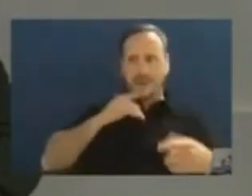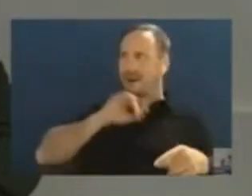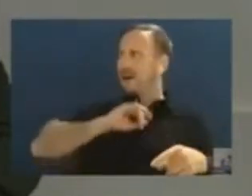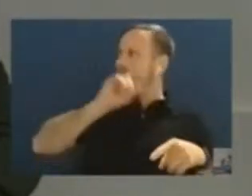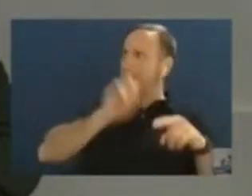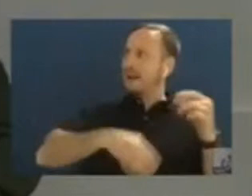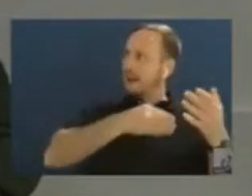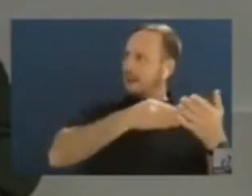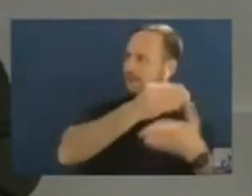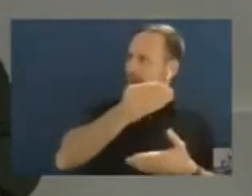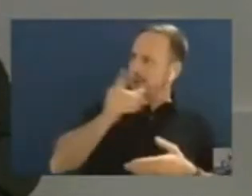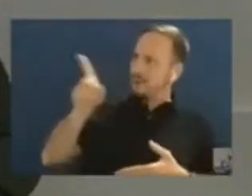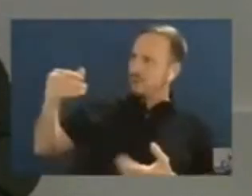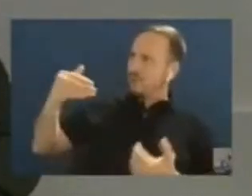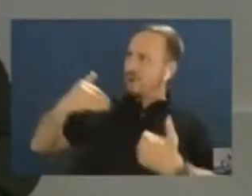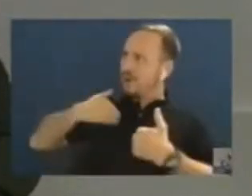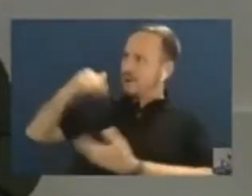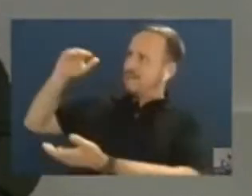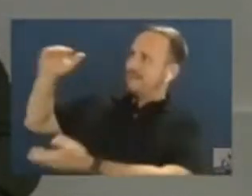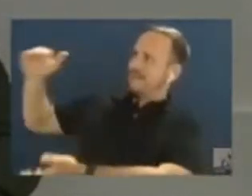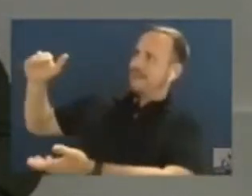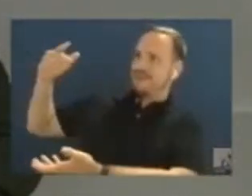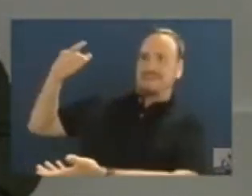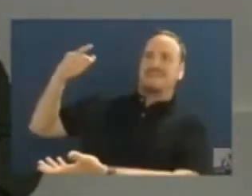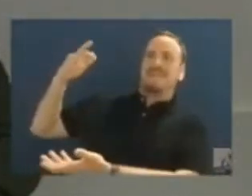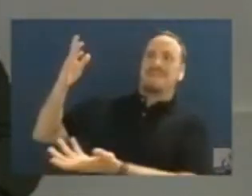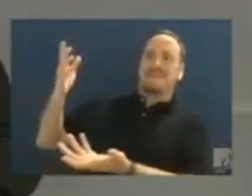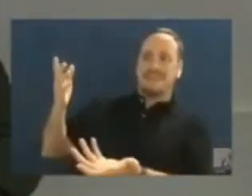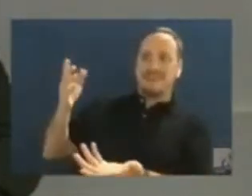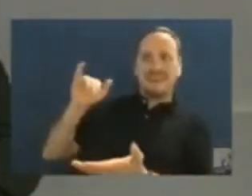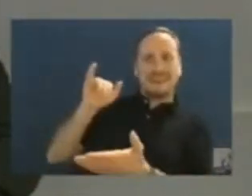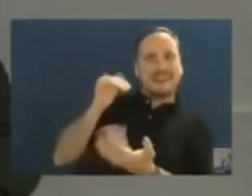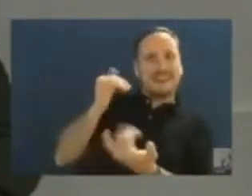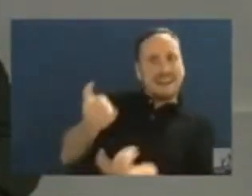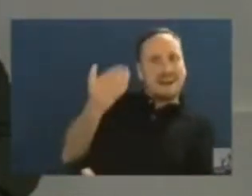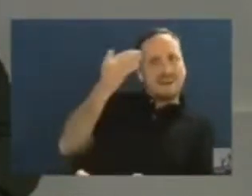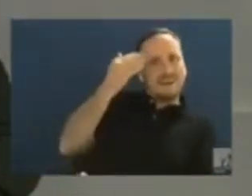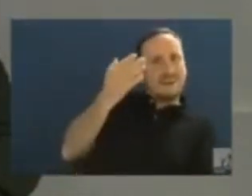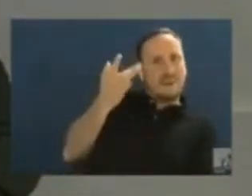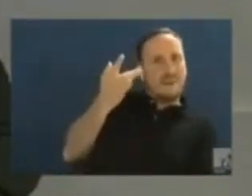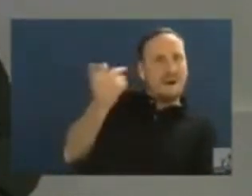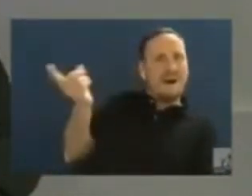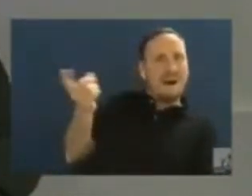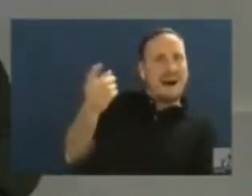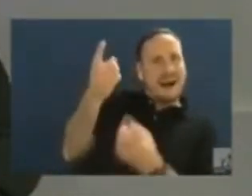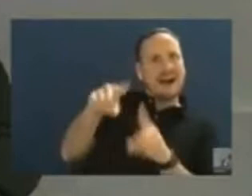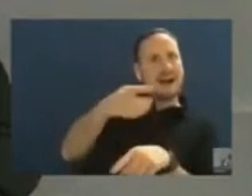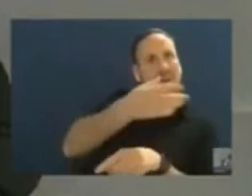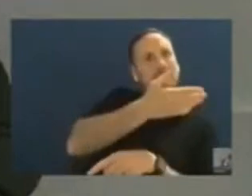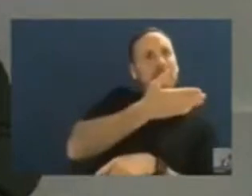had it for our students. So now we know where that problem came from, Ms. Stamper. But in all